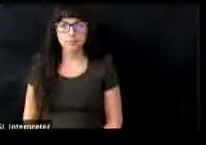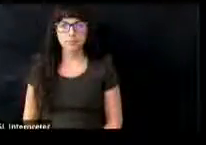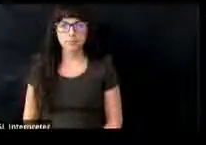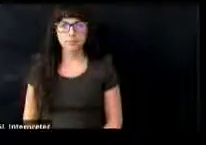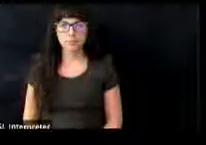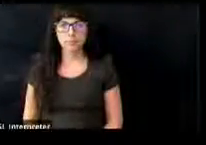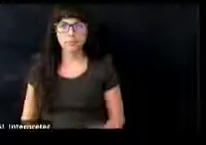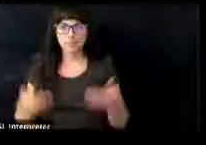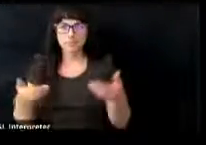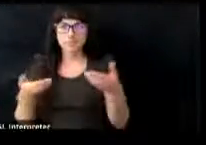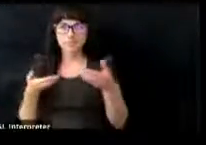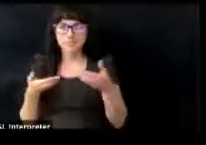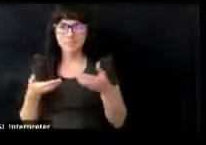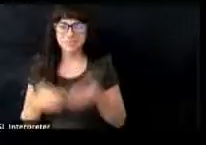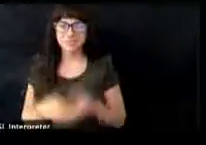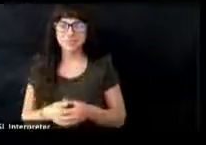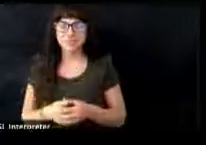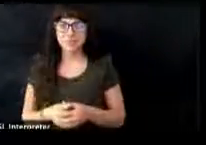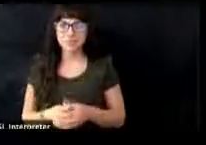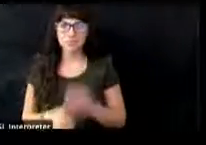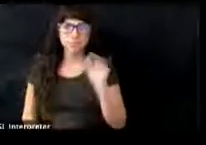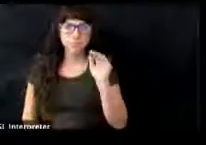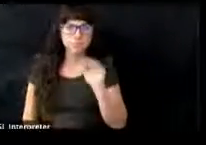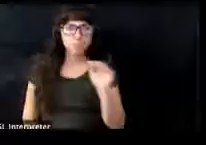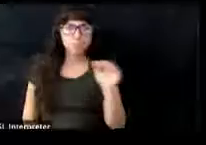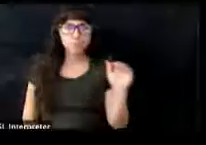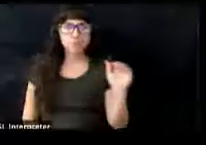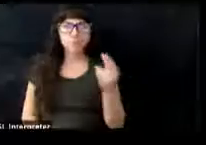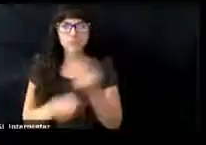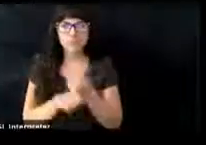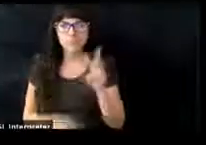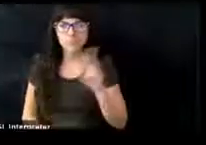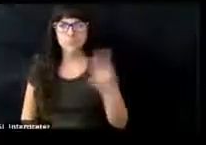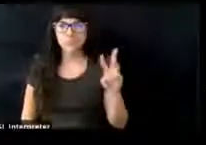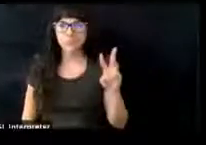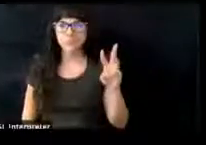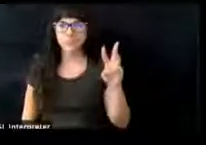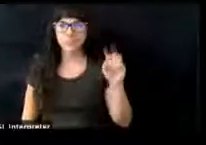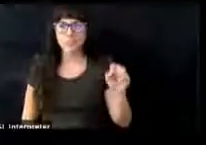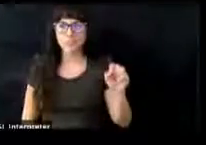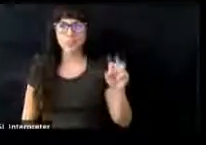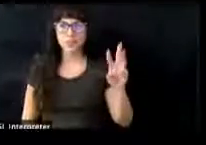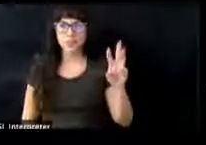Welcome back. Just a reminder to visit our website at